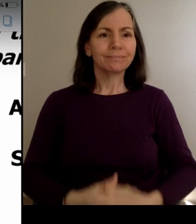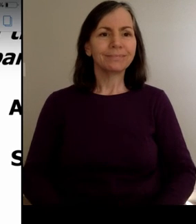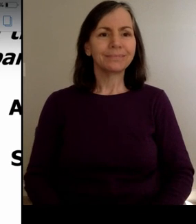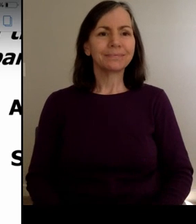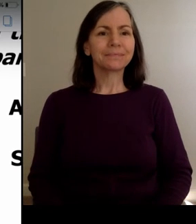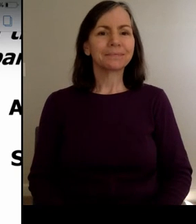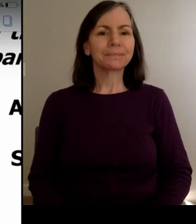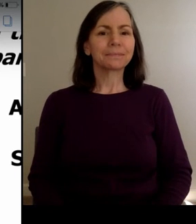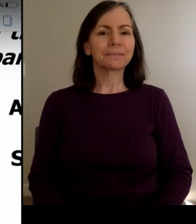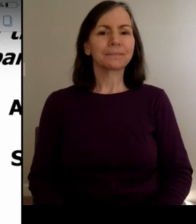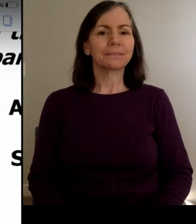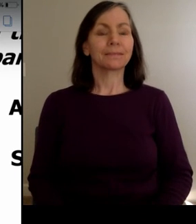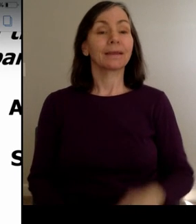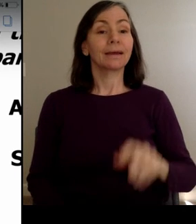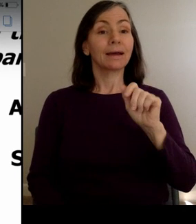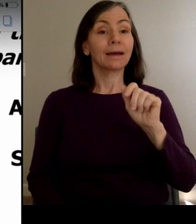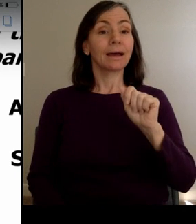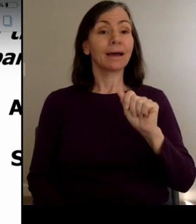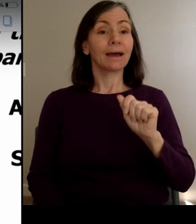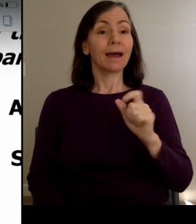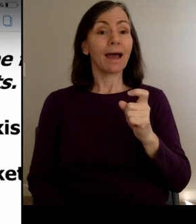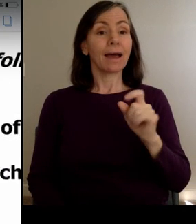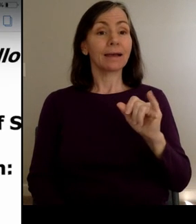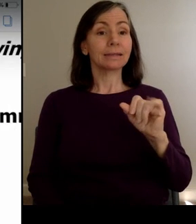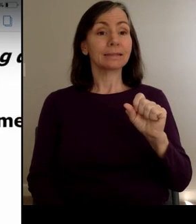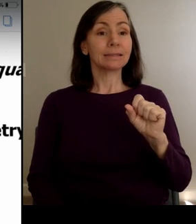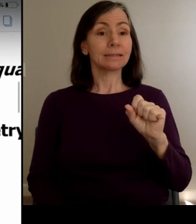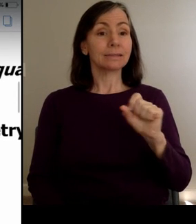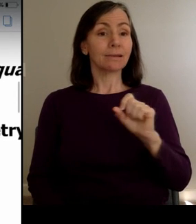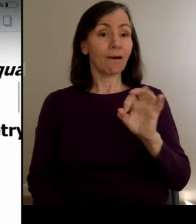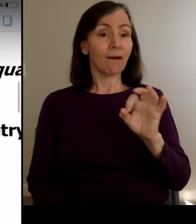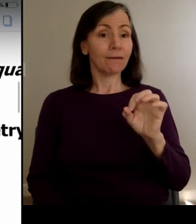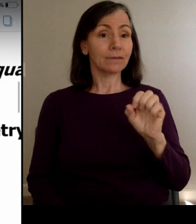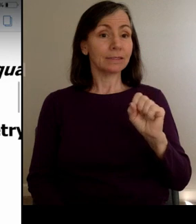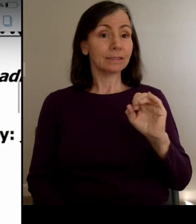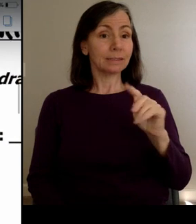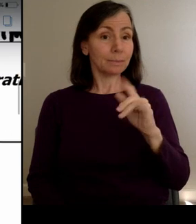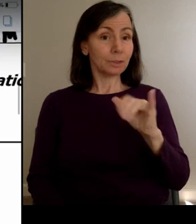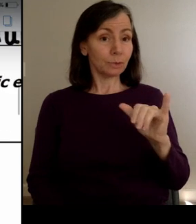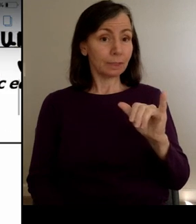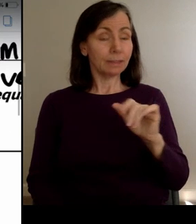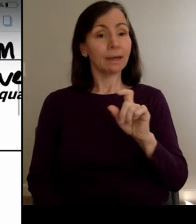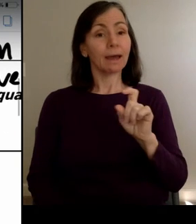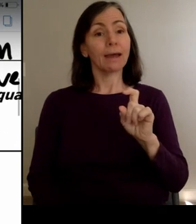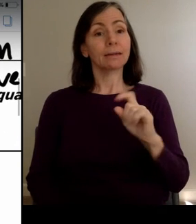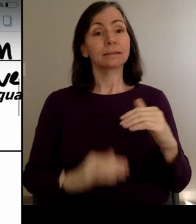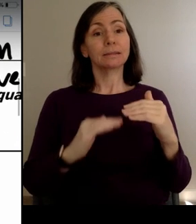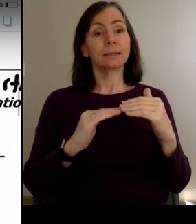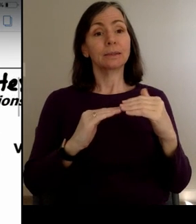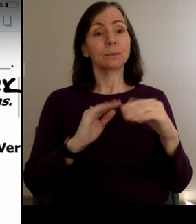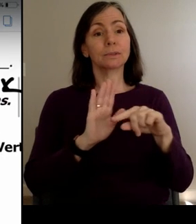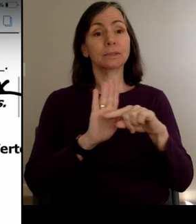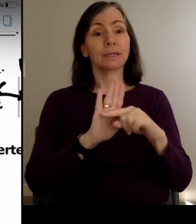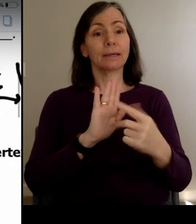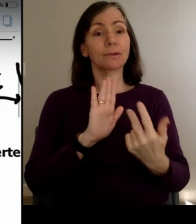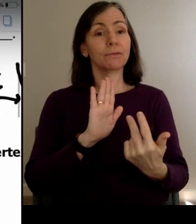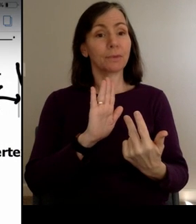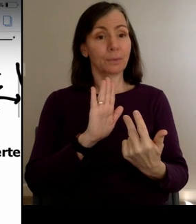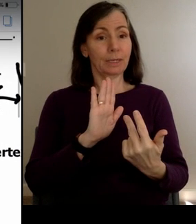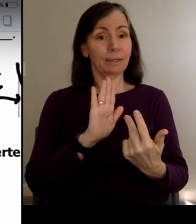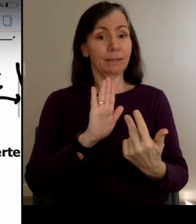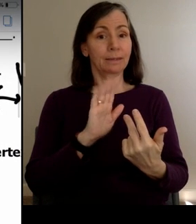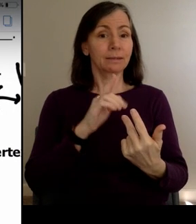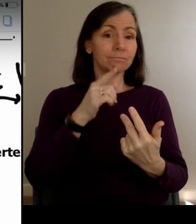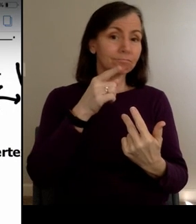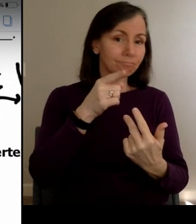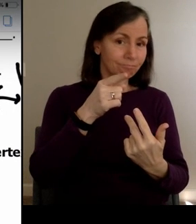Our axis of symmetry is x equals negative 3. So over here